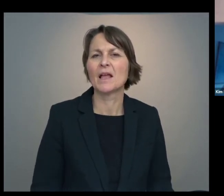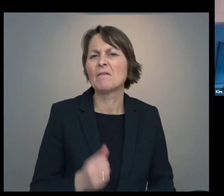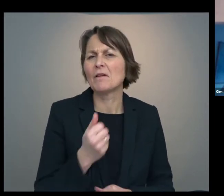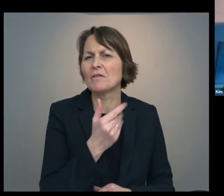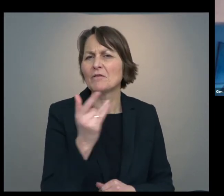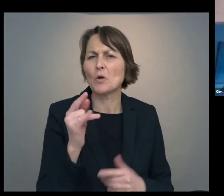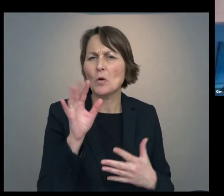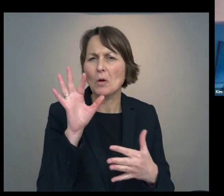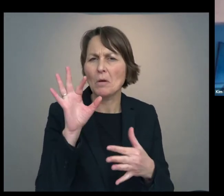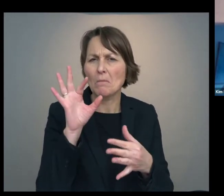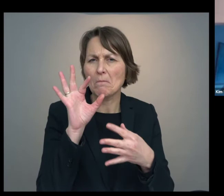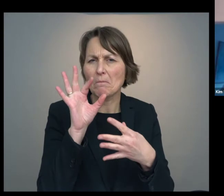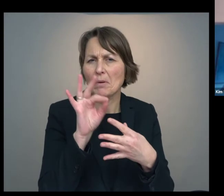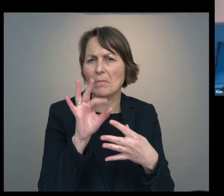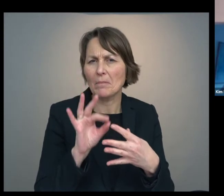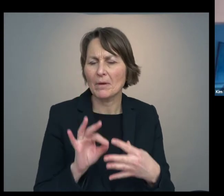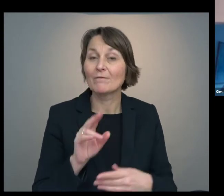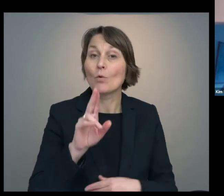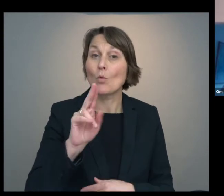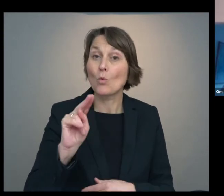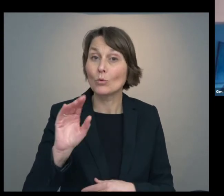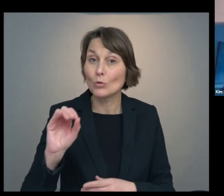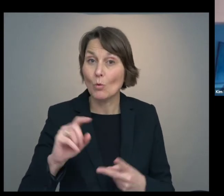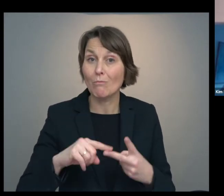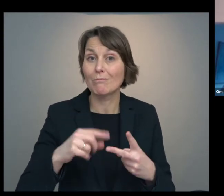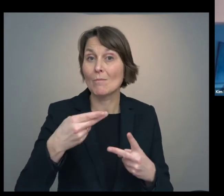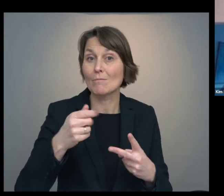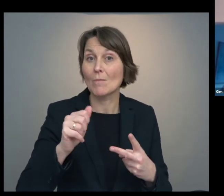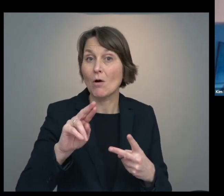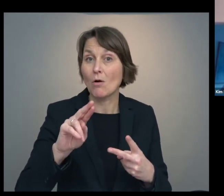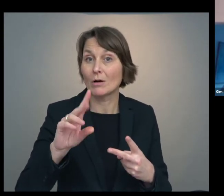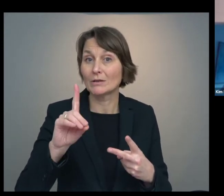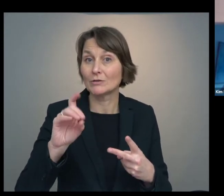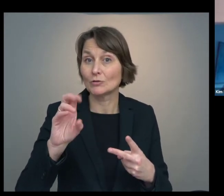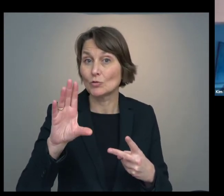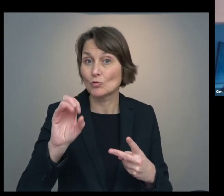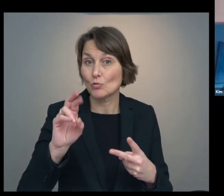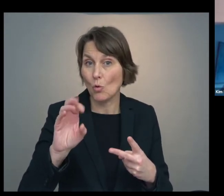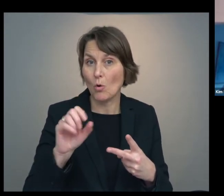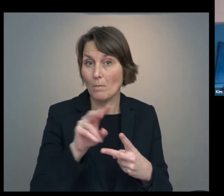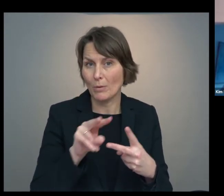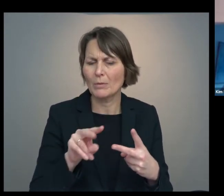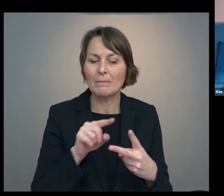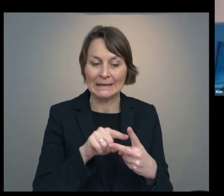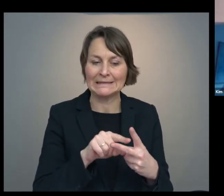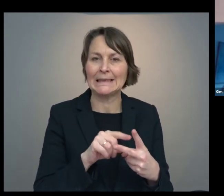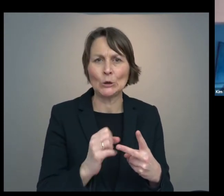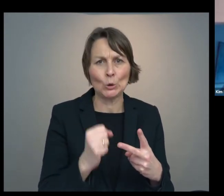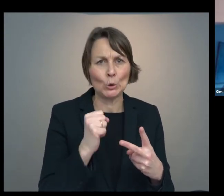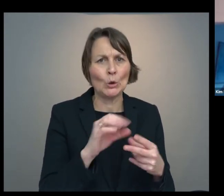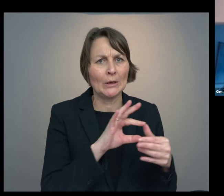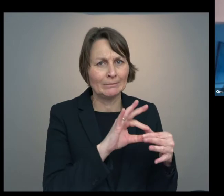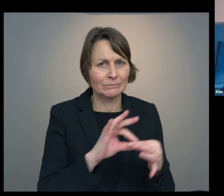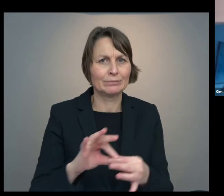there is actually a couple of things for Uno and Hardcore as well in there, but of course it's very focused on the